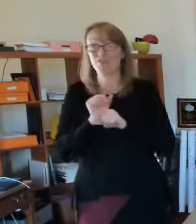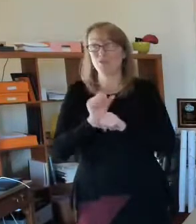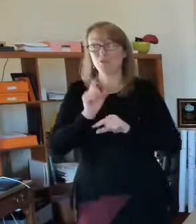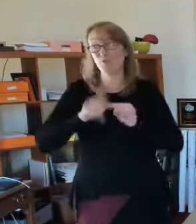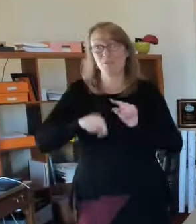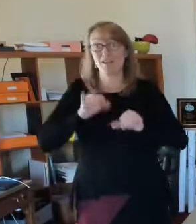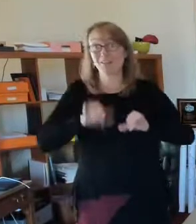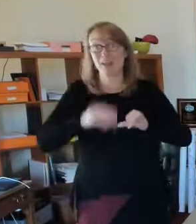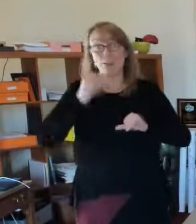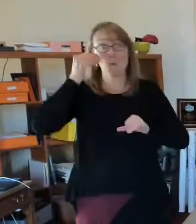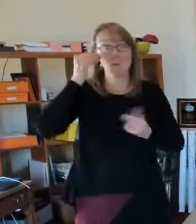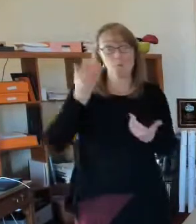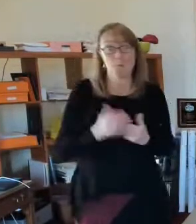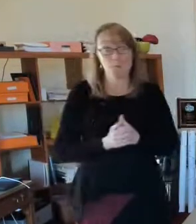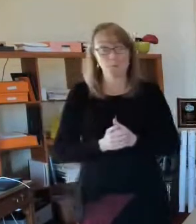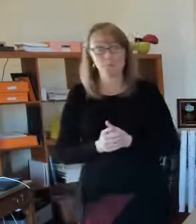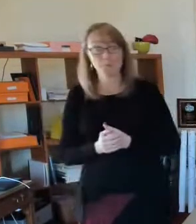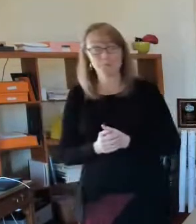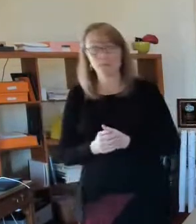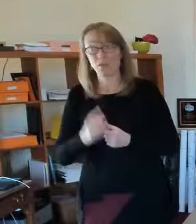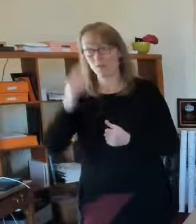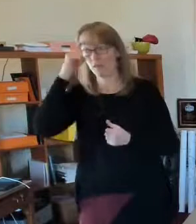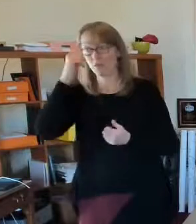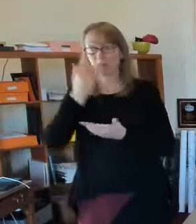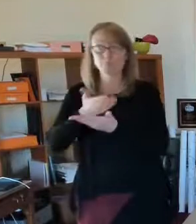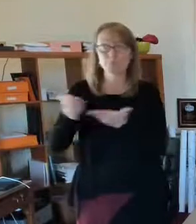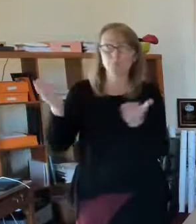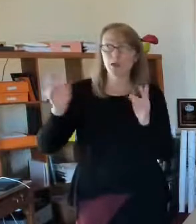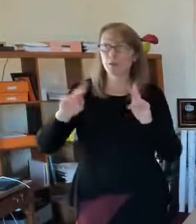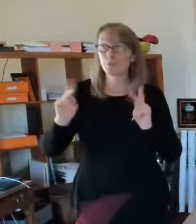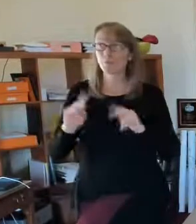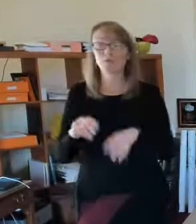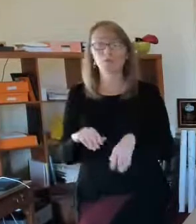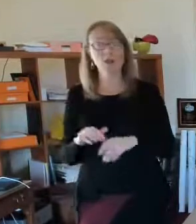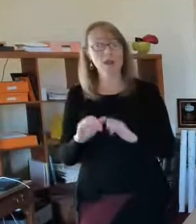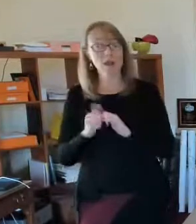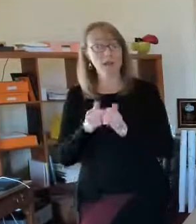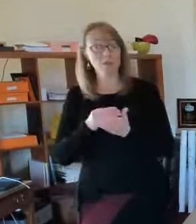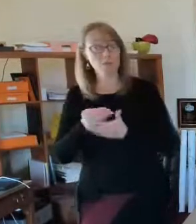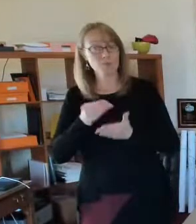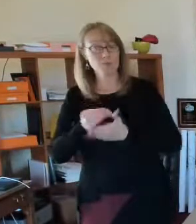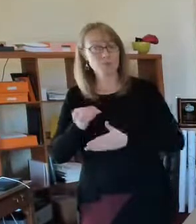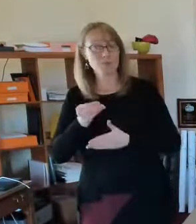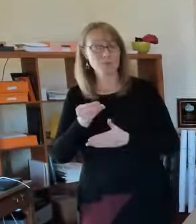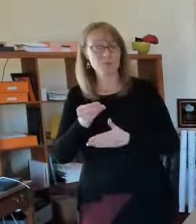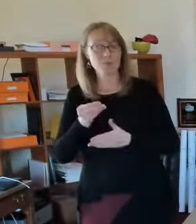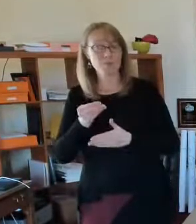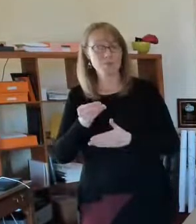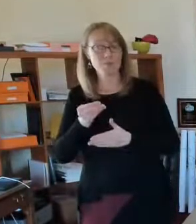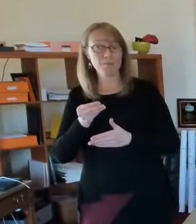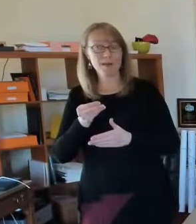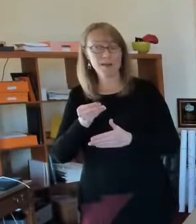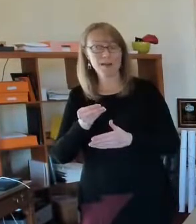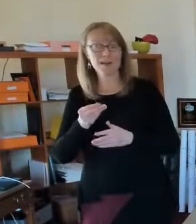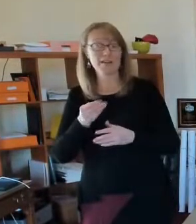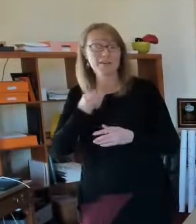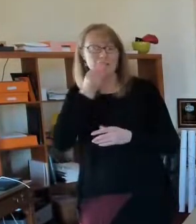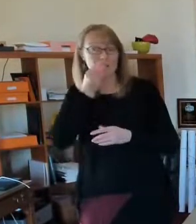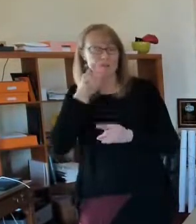You think about all the people that you see out working. You can't check out groceries from home. You can't be a policeman from home. You